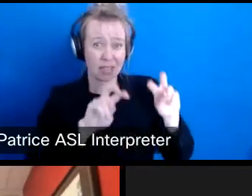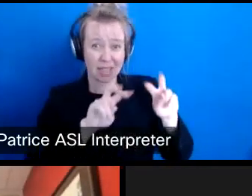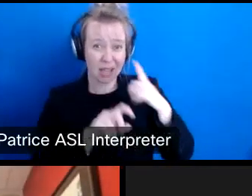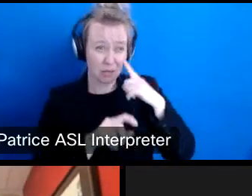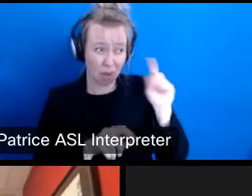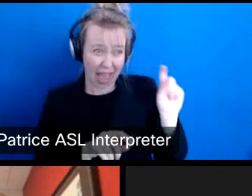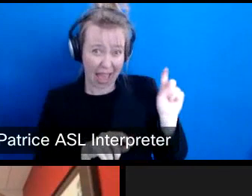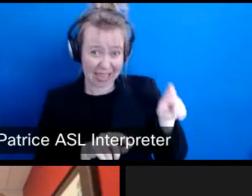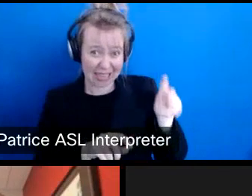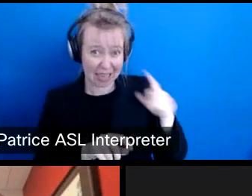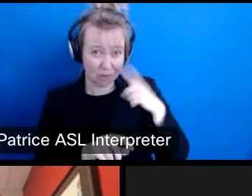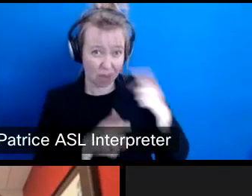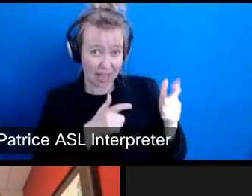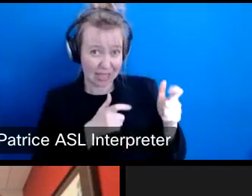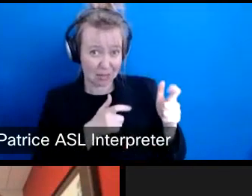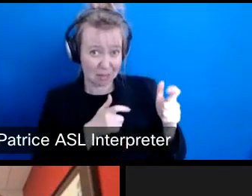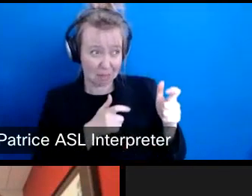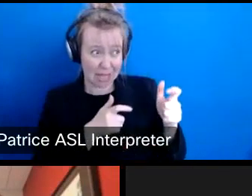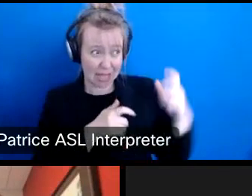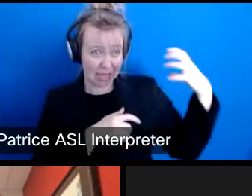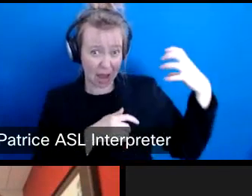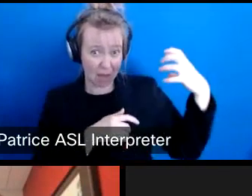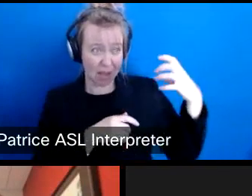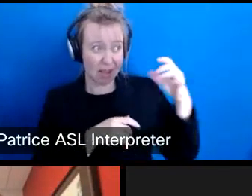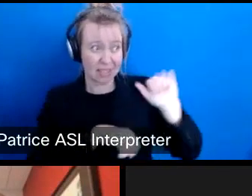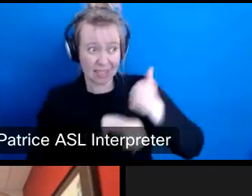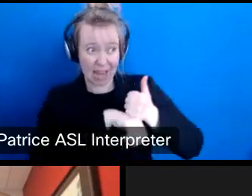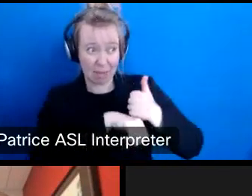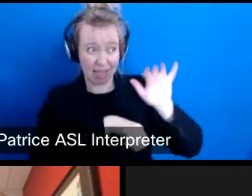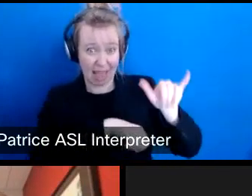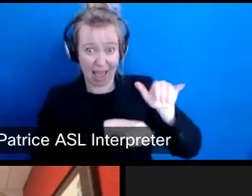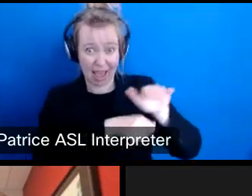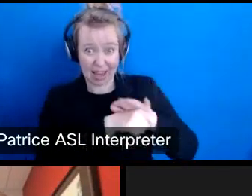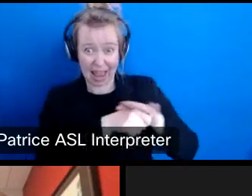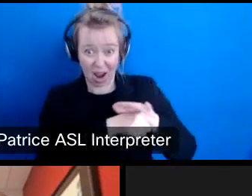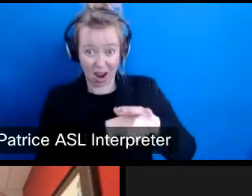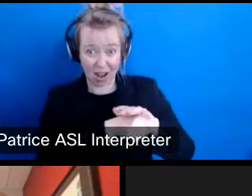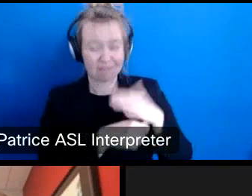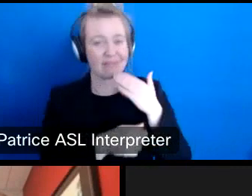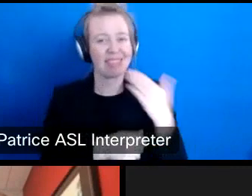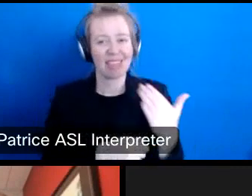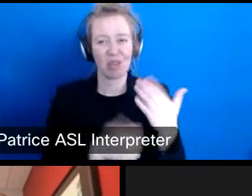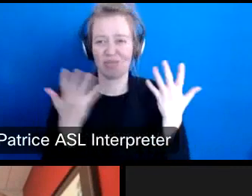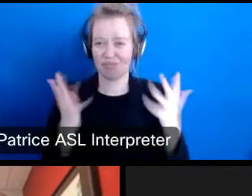for that speed camera in that location specifically? Thank you.